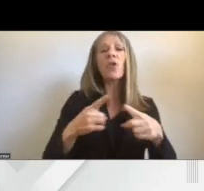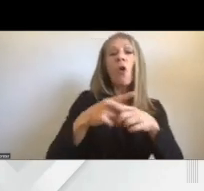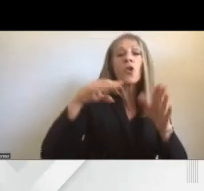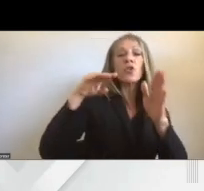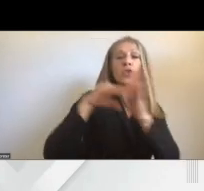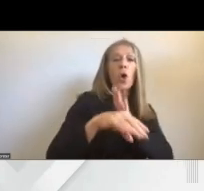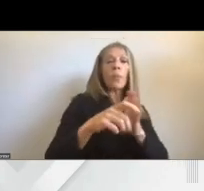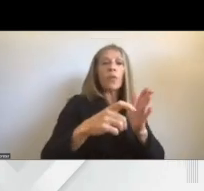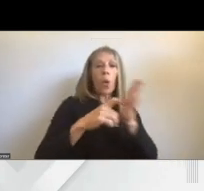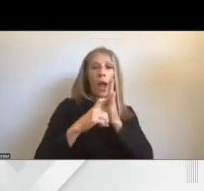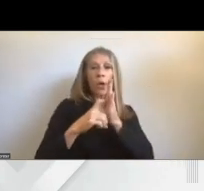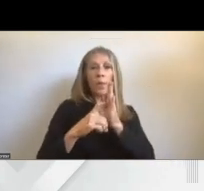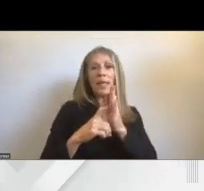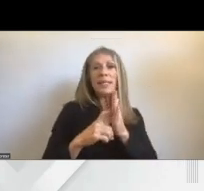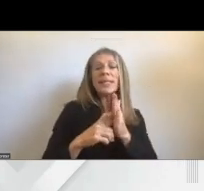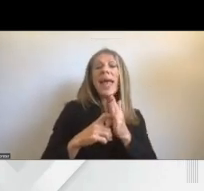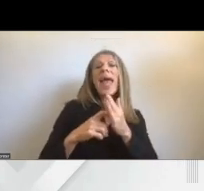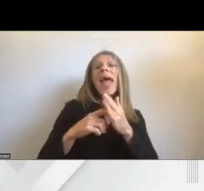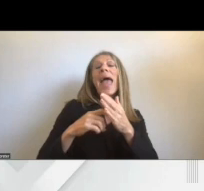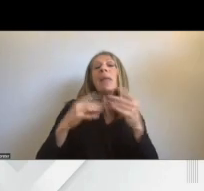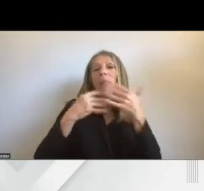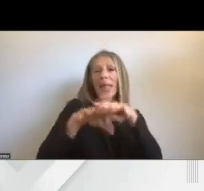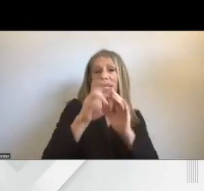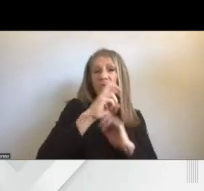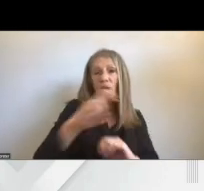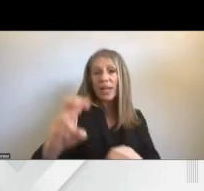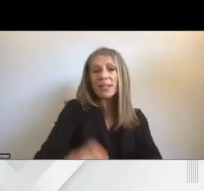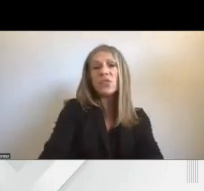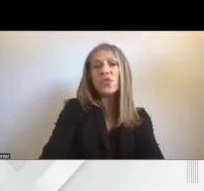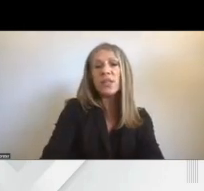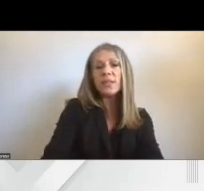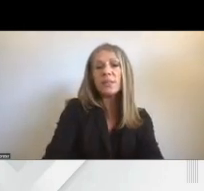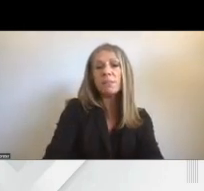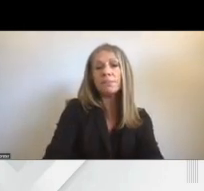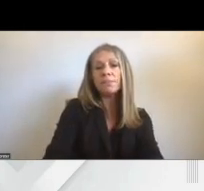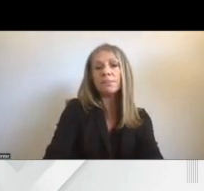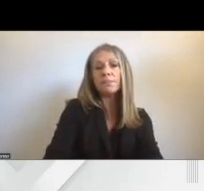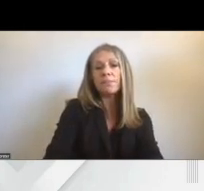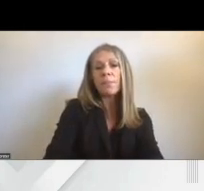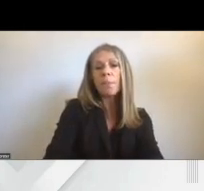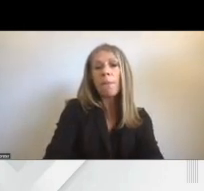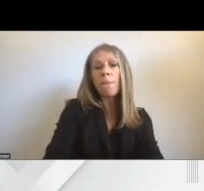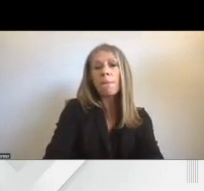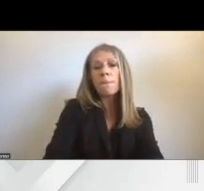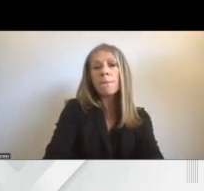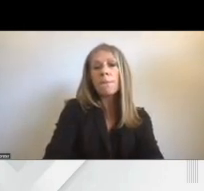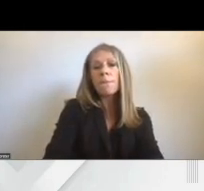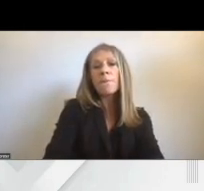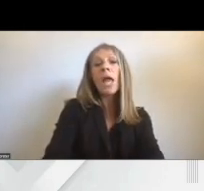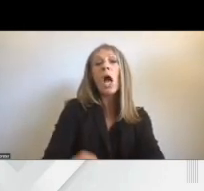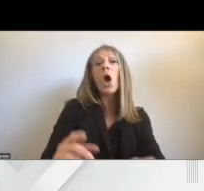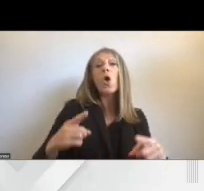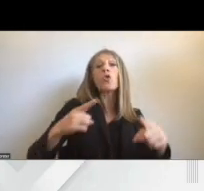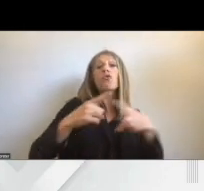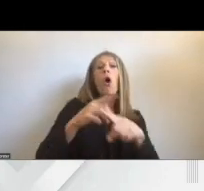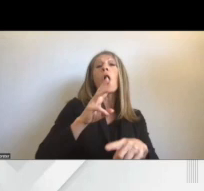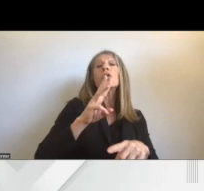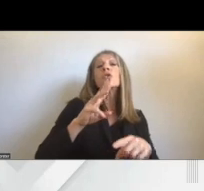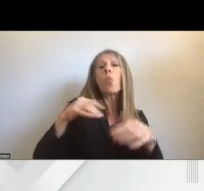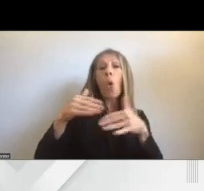ramps and blended transitions. So at a crosswalk with yield or stop control